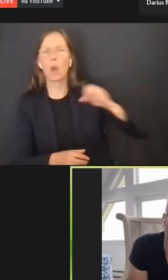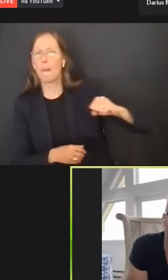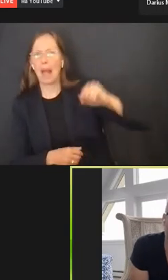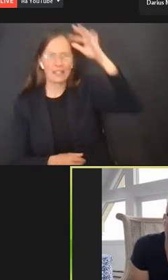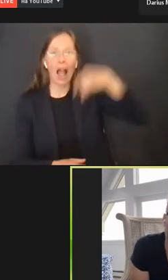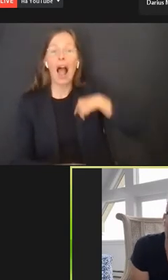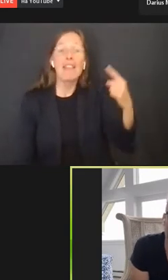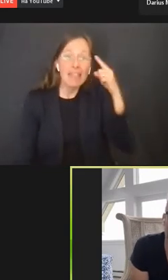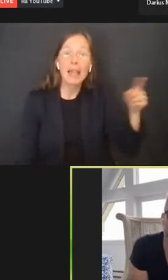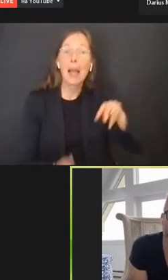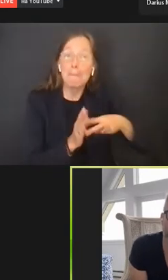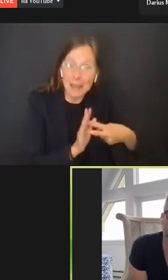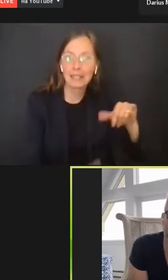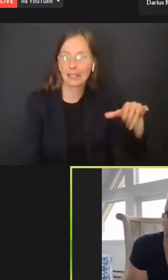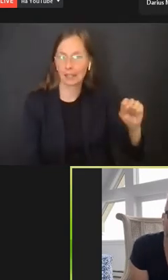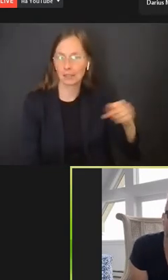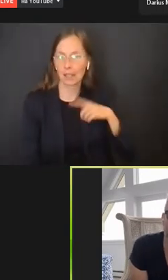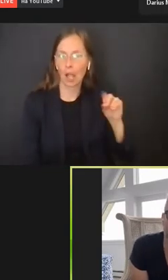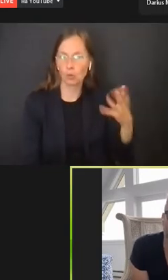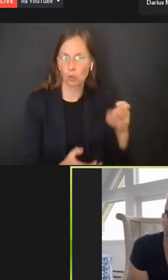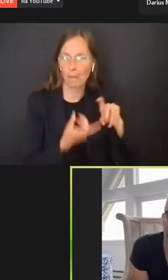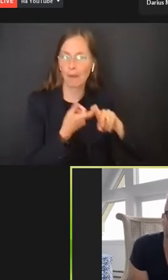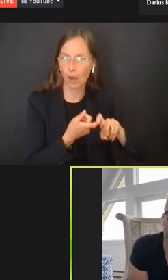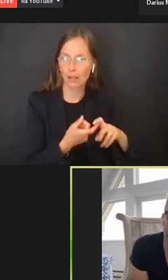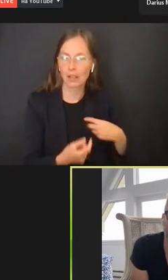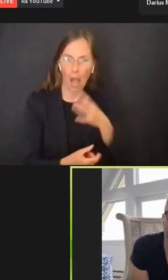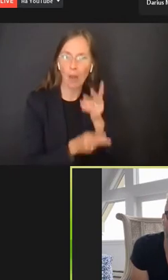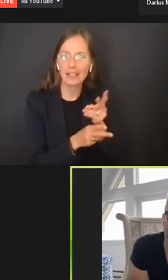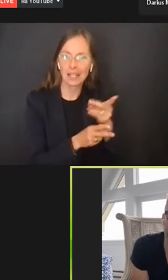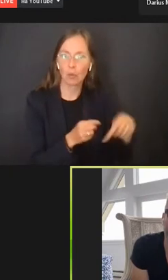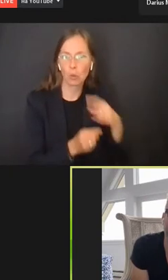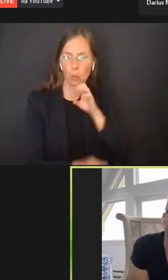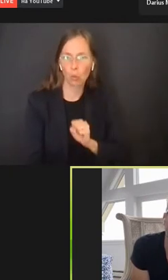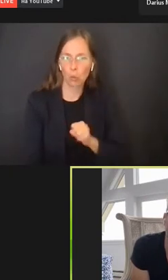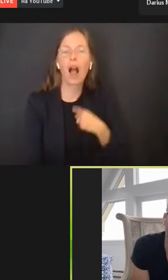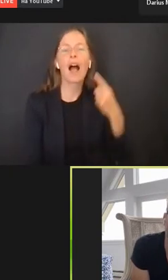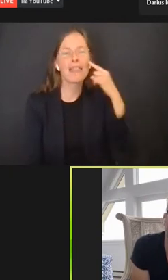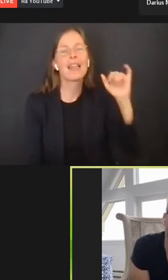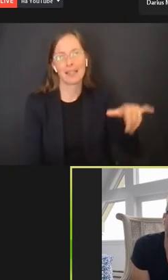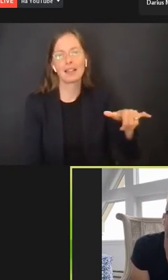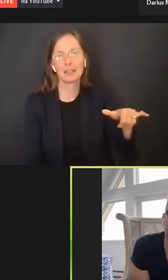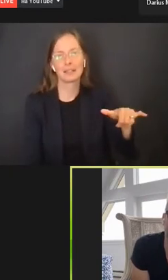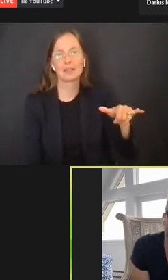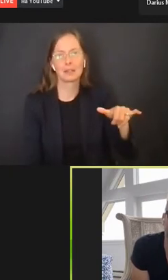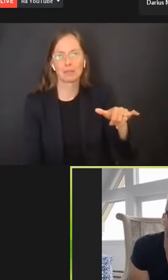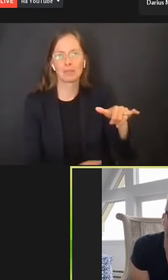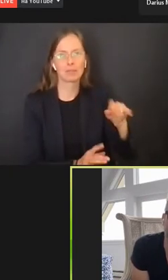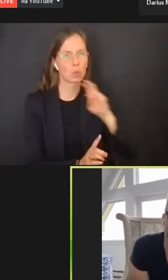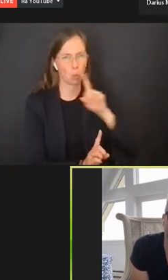means by that is, yes, I do want to be your friend. I'll take care of you when you're old. I think that's what the message there